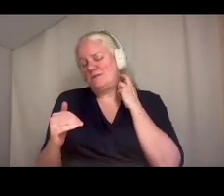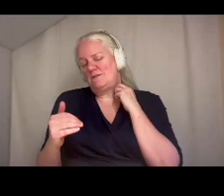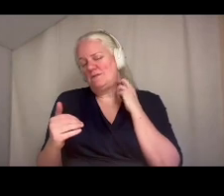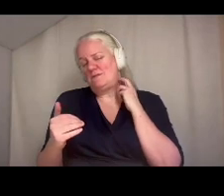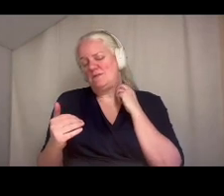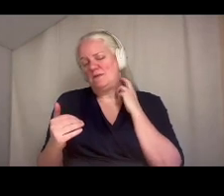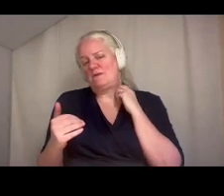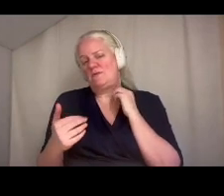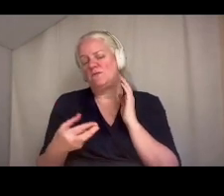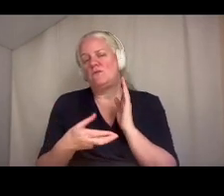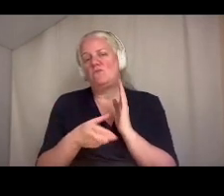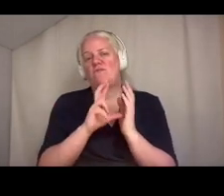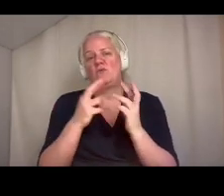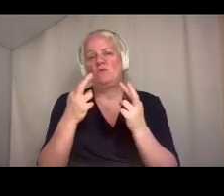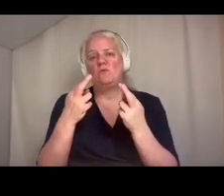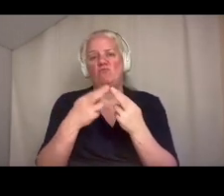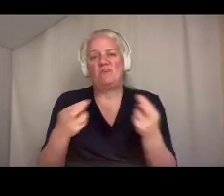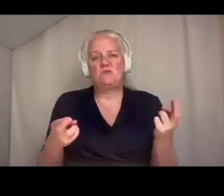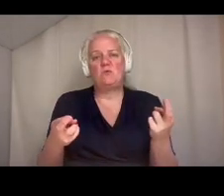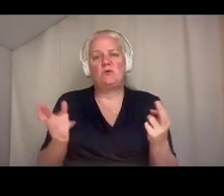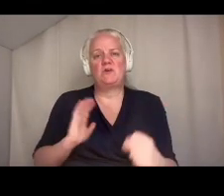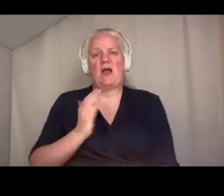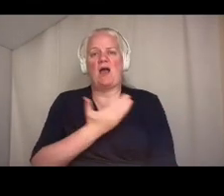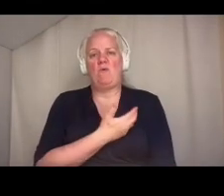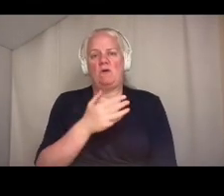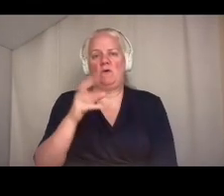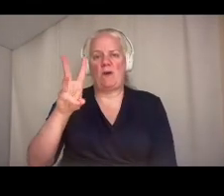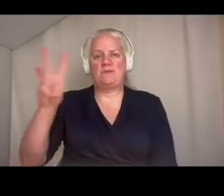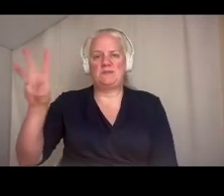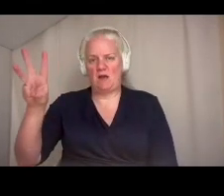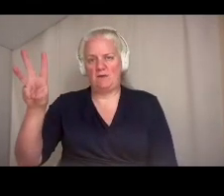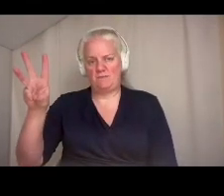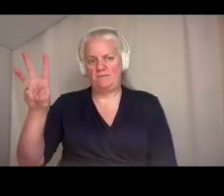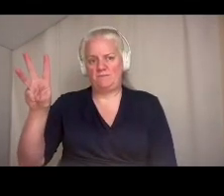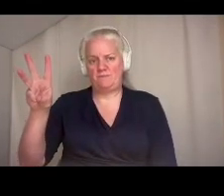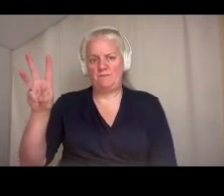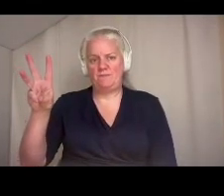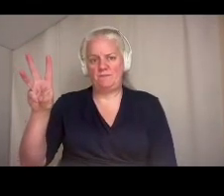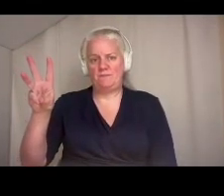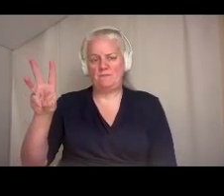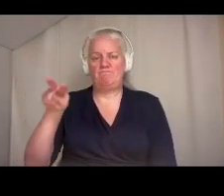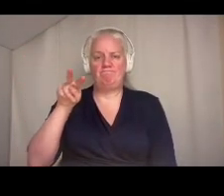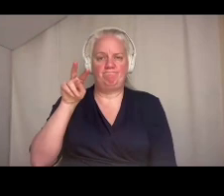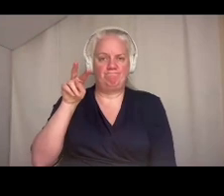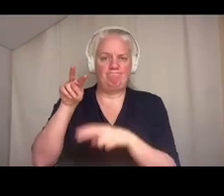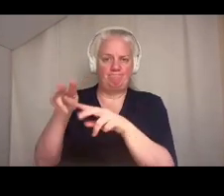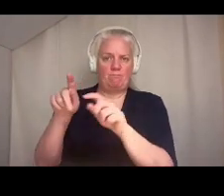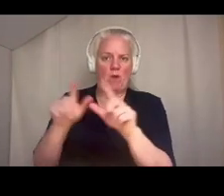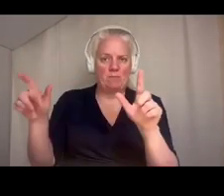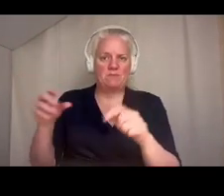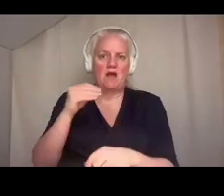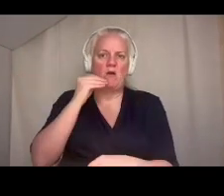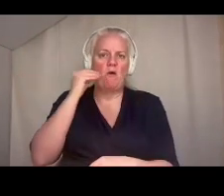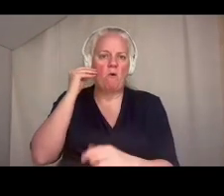be found on ABLE NRC website. You can visit our homepage at